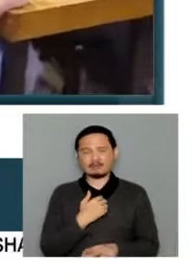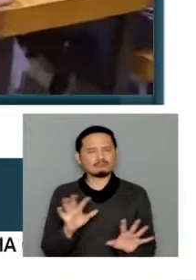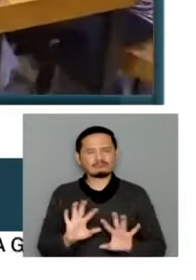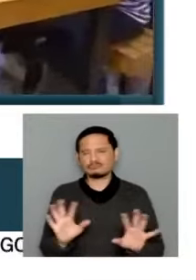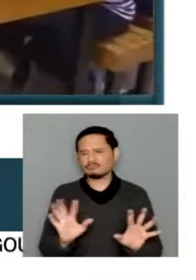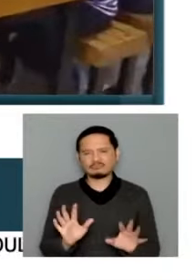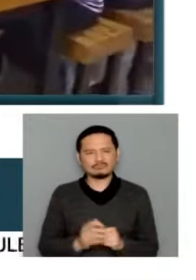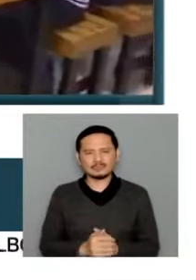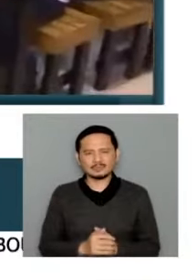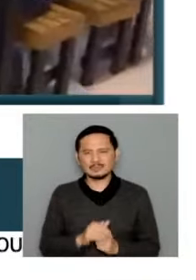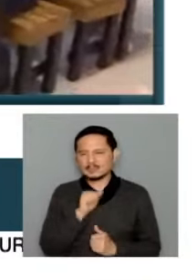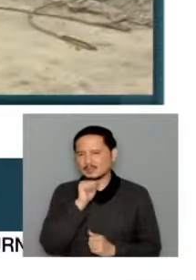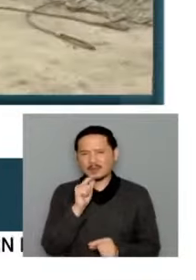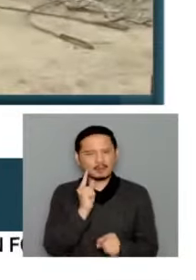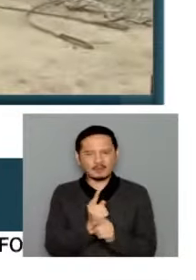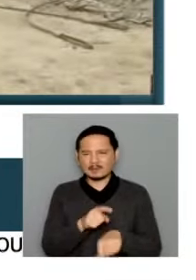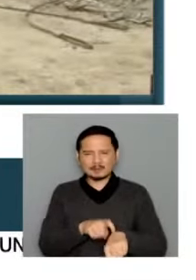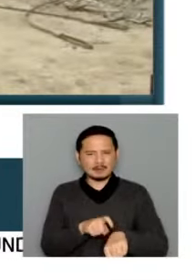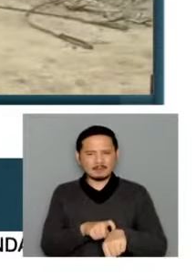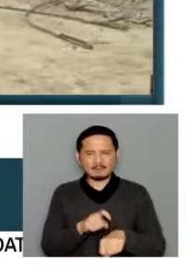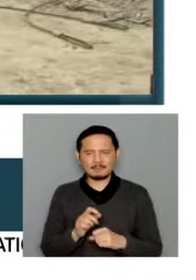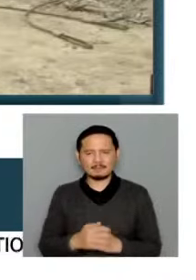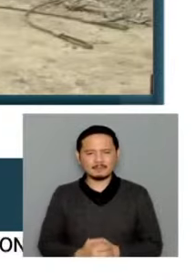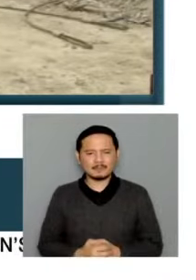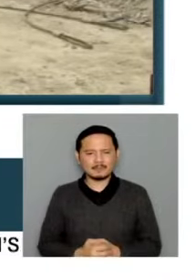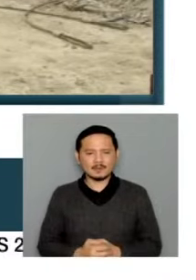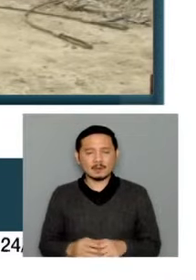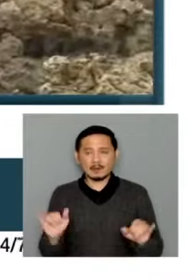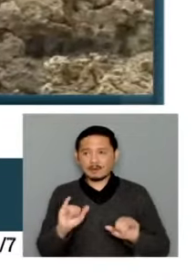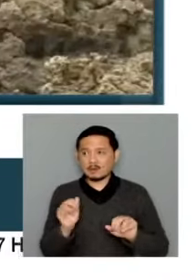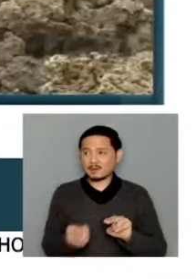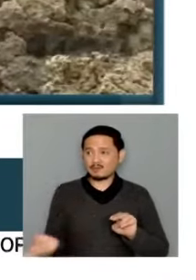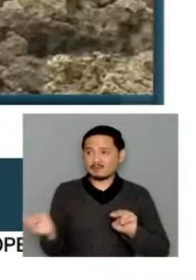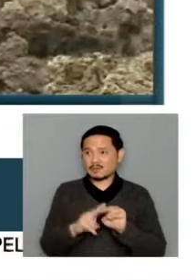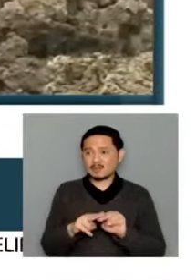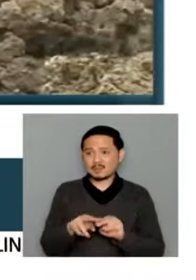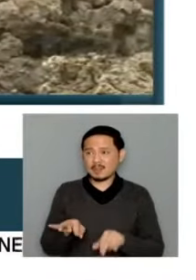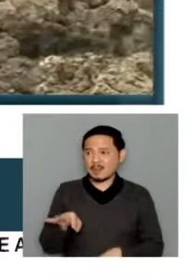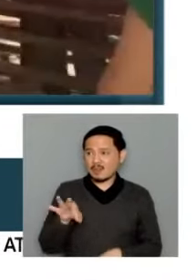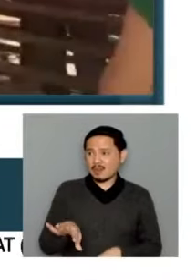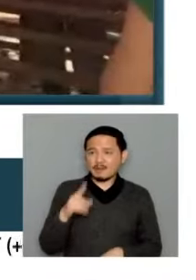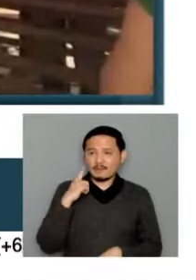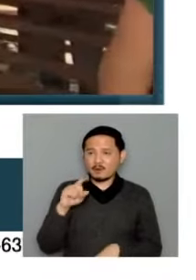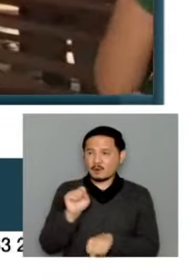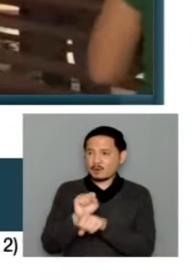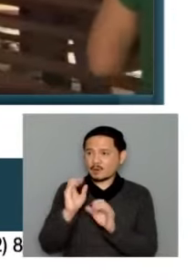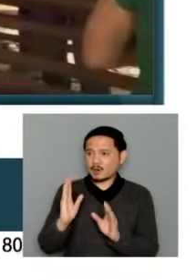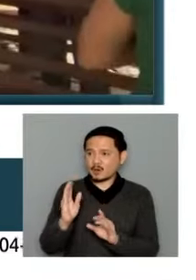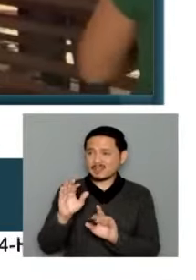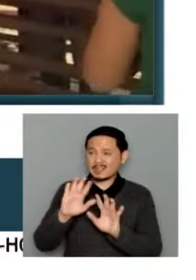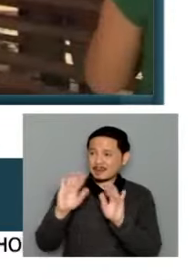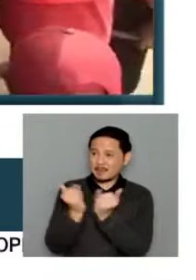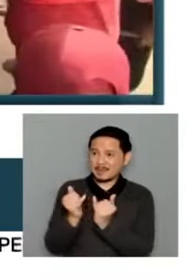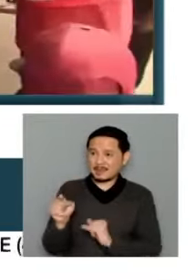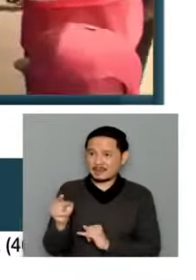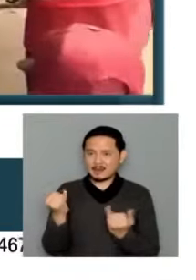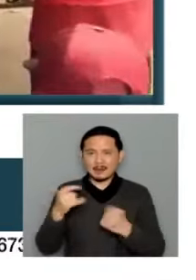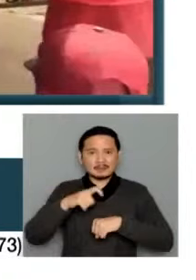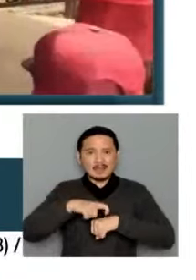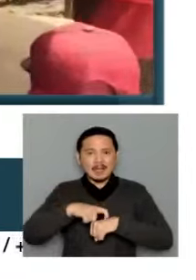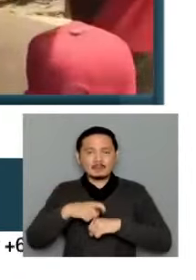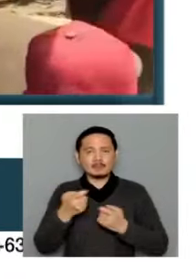hindi nararapat na magkaroon din ng increased contribution yung ating mga employers at the time when they're trying to